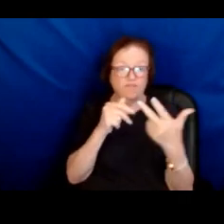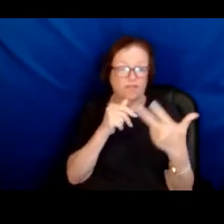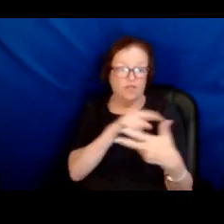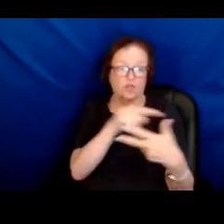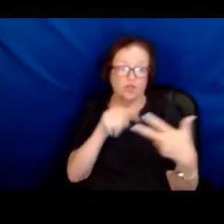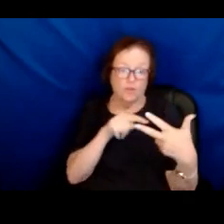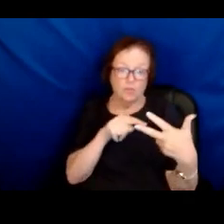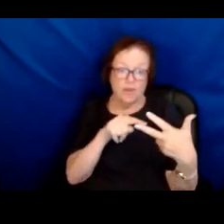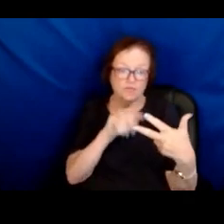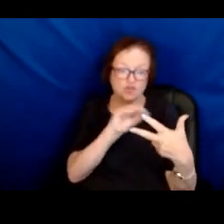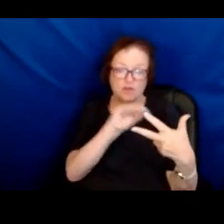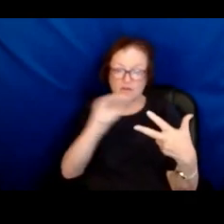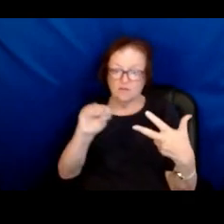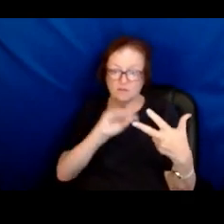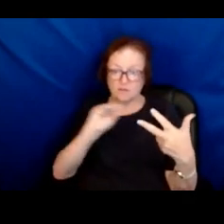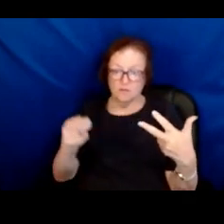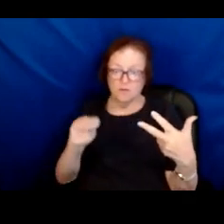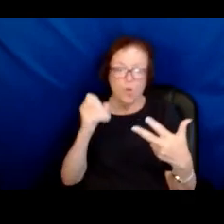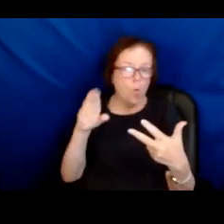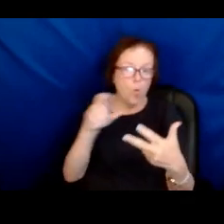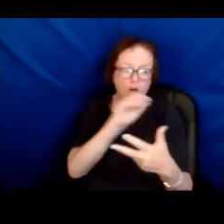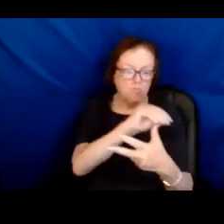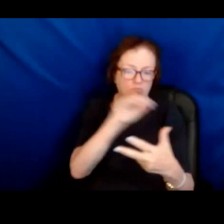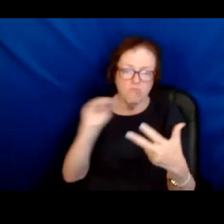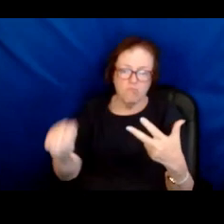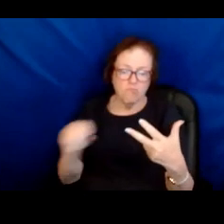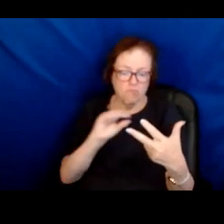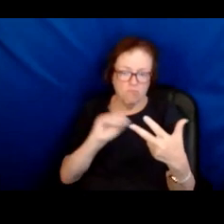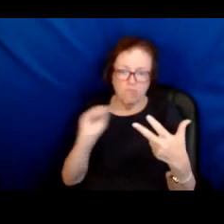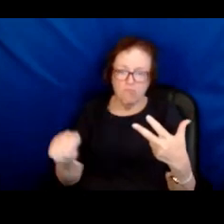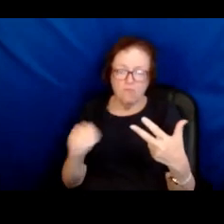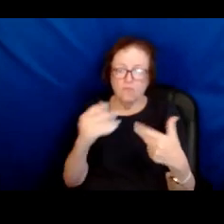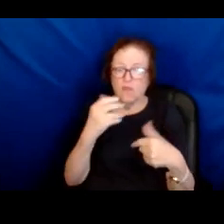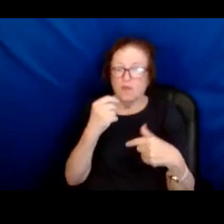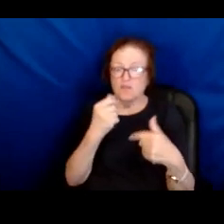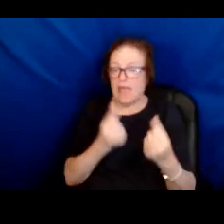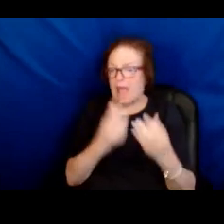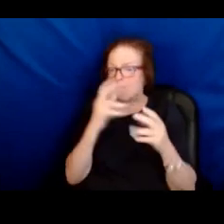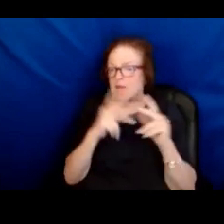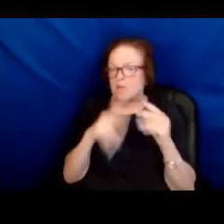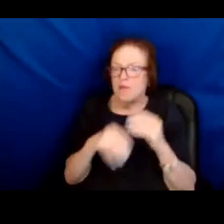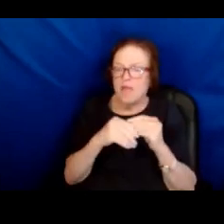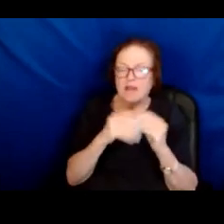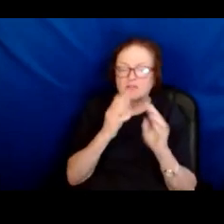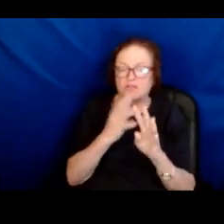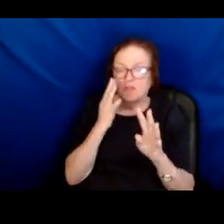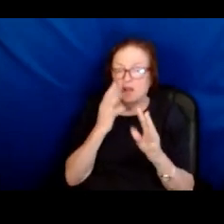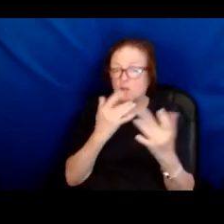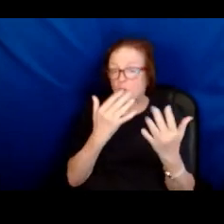need to model the competency restoration system. So we could say how many people are added to the wait list for competency restoration per